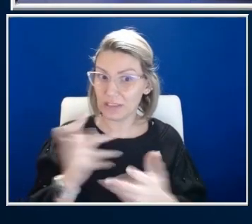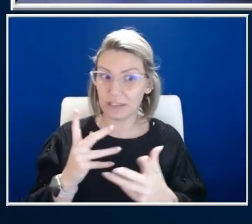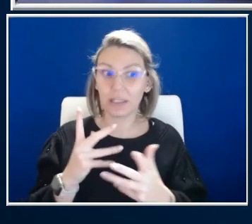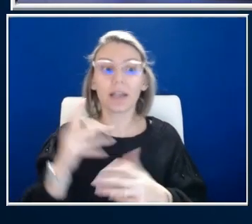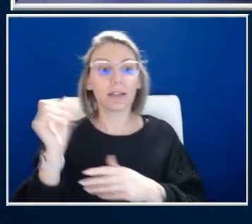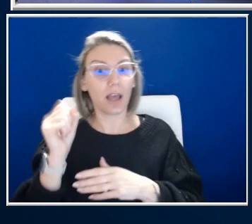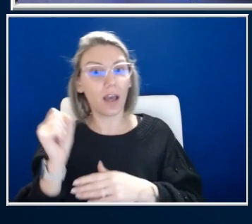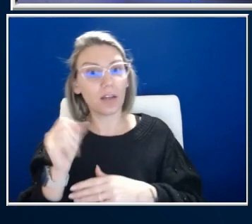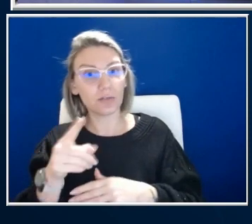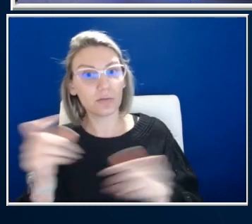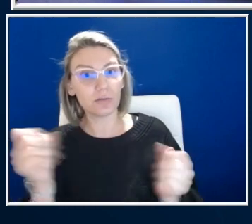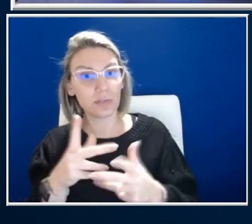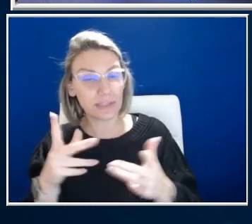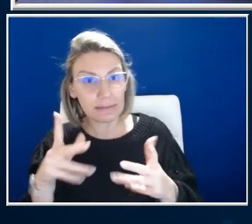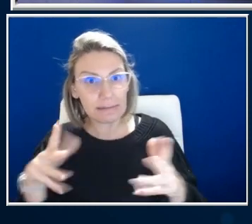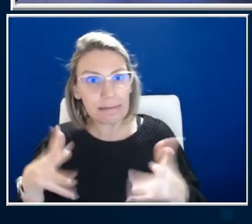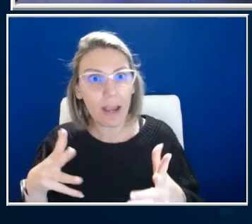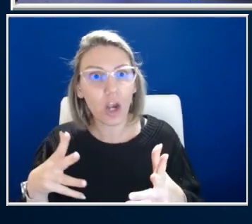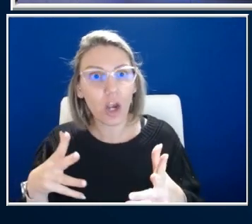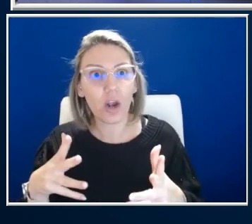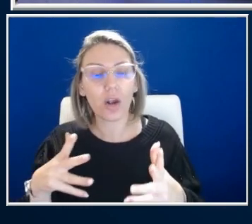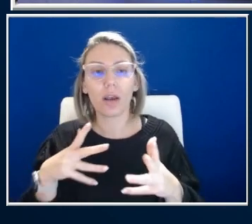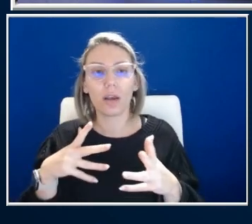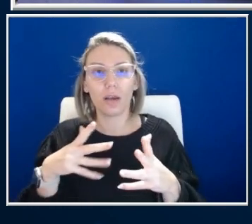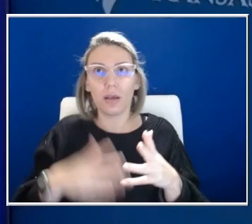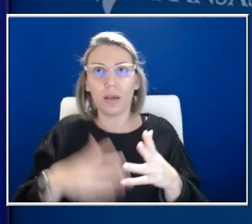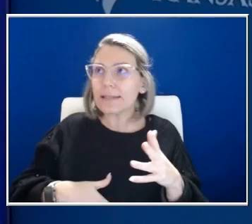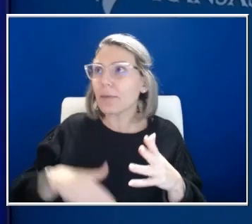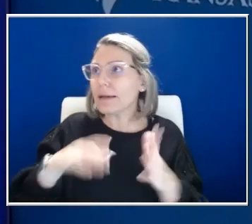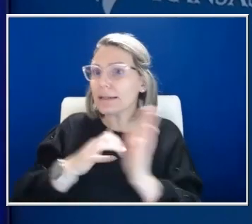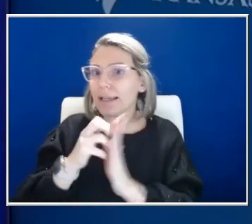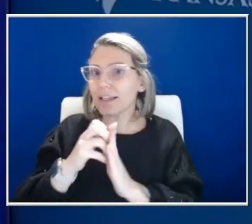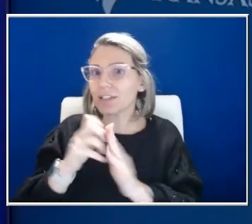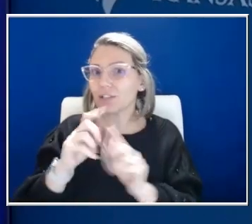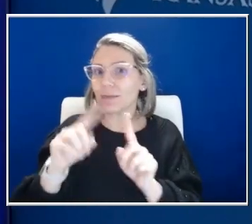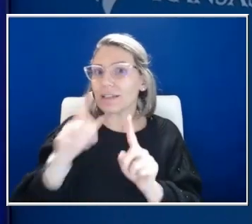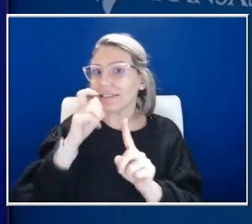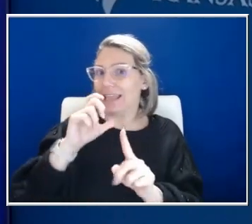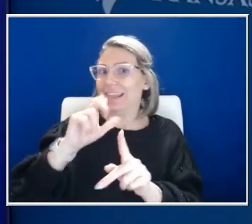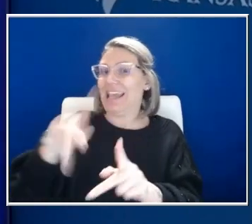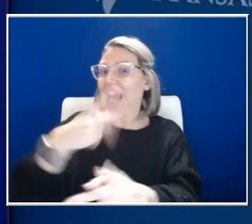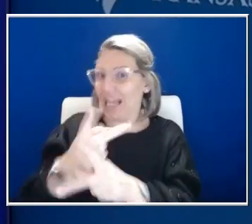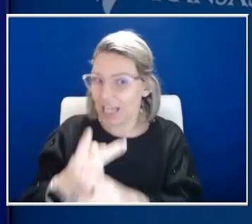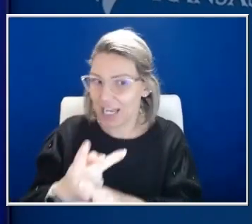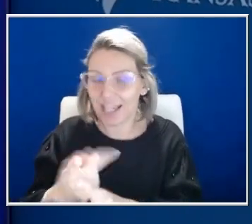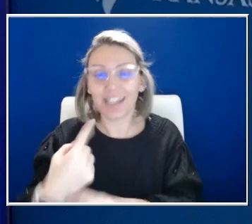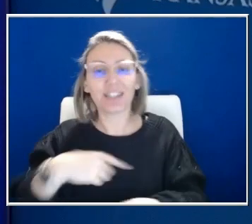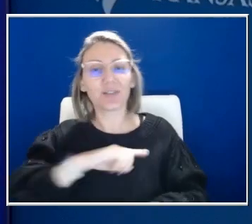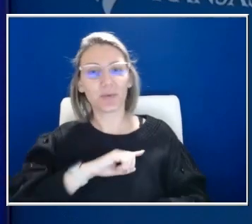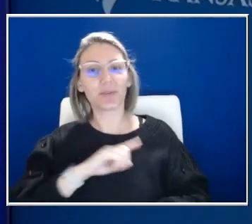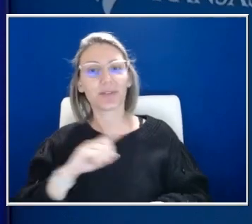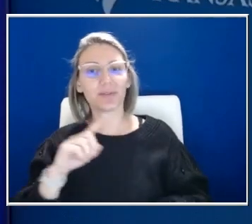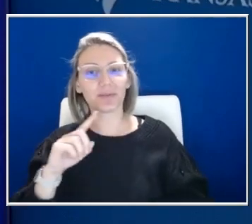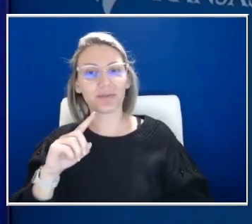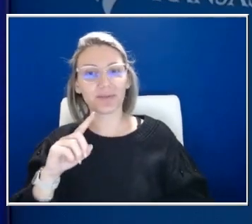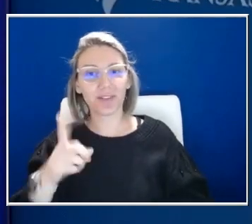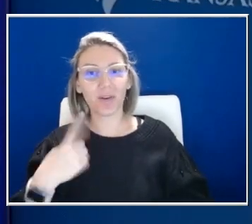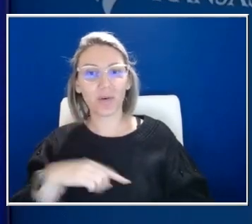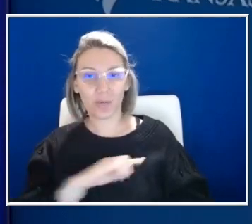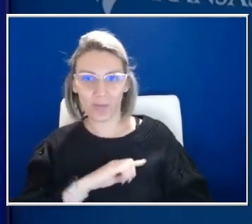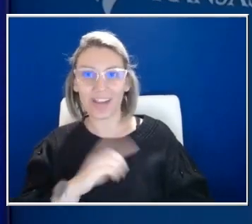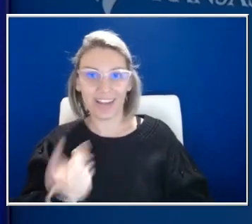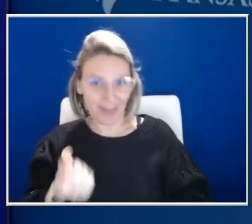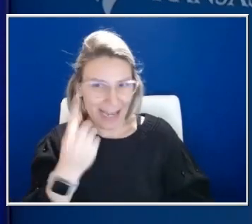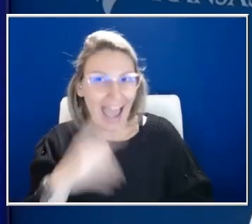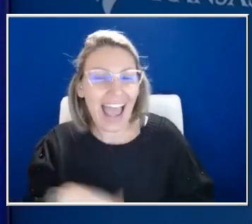it's scary. You got stomach cancer. Yeah, but it's not that kind of stomach cancer. So we got this. Just